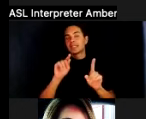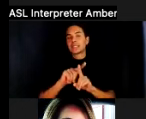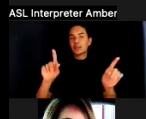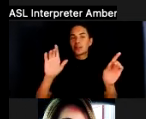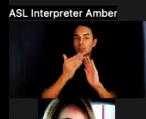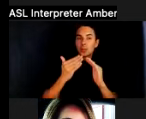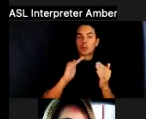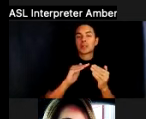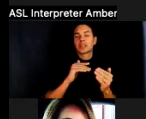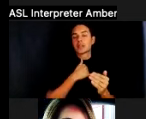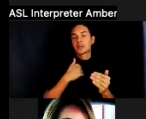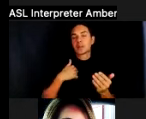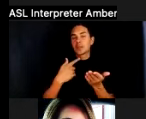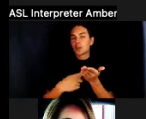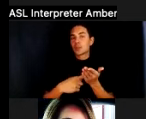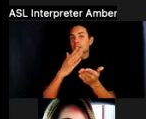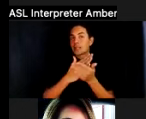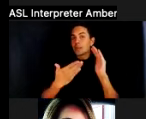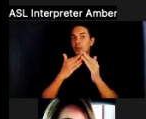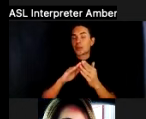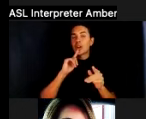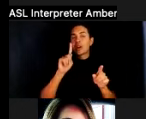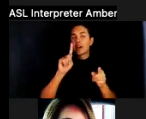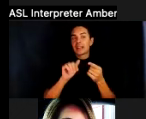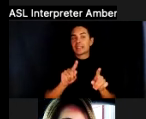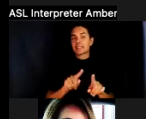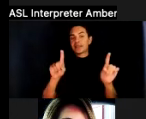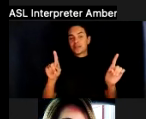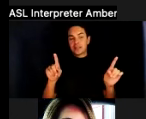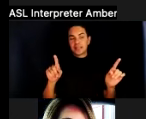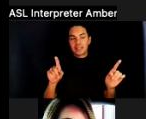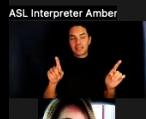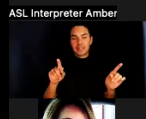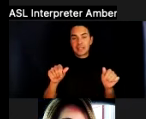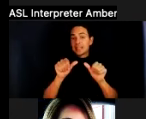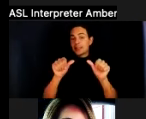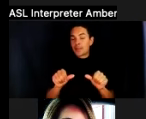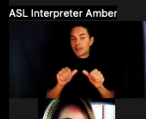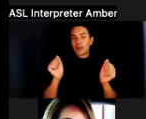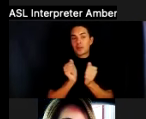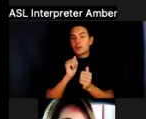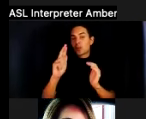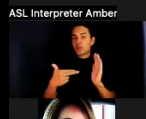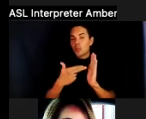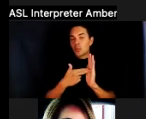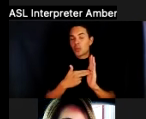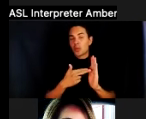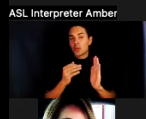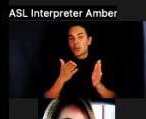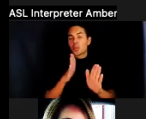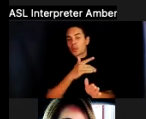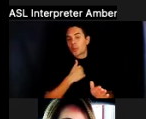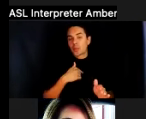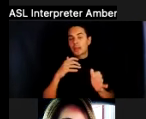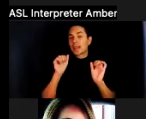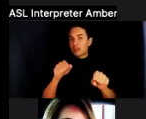communities. Because, like we talked about, some communities are at a different, you know, sort of space with the way that we are able to